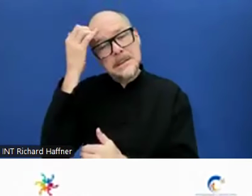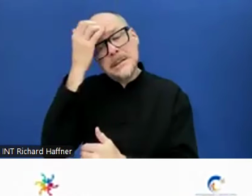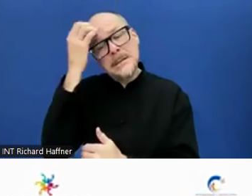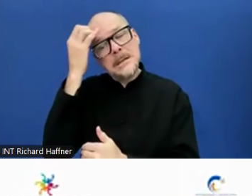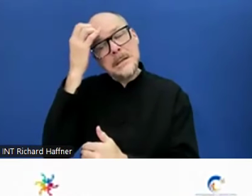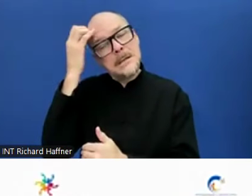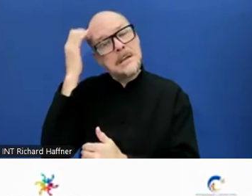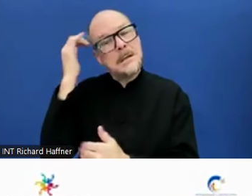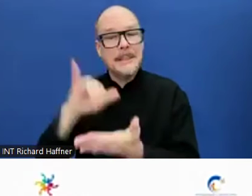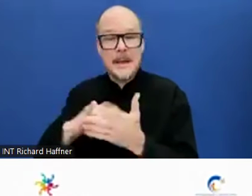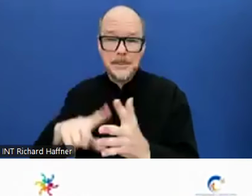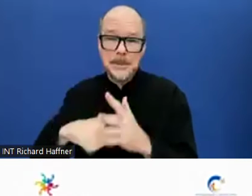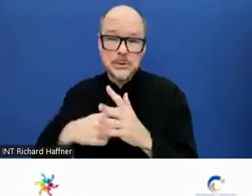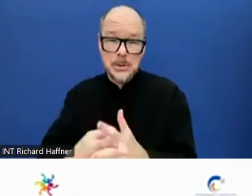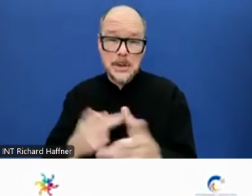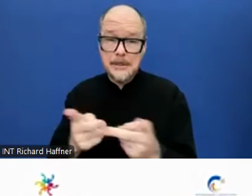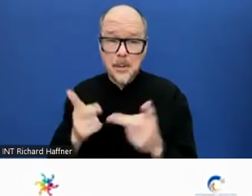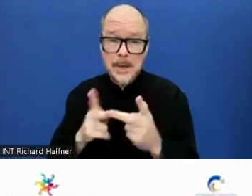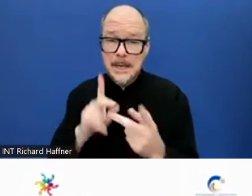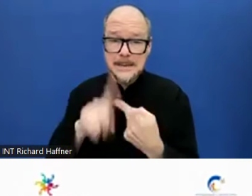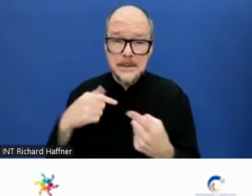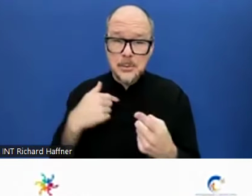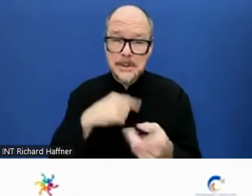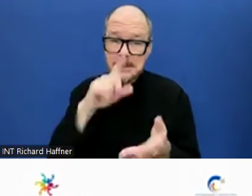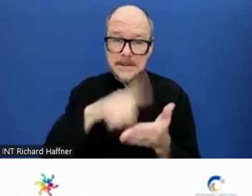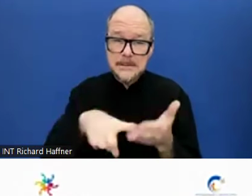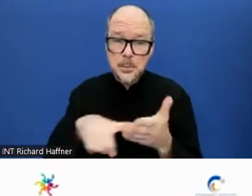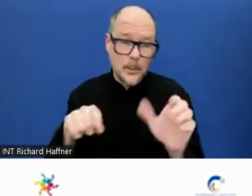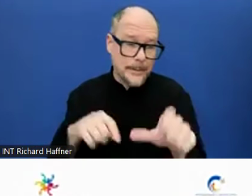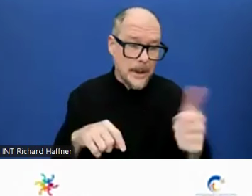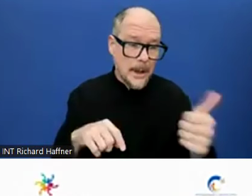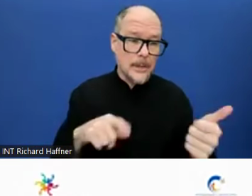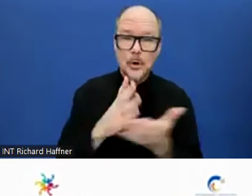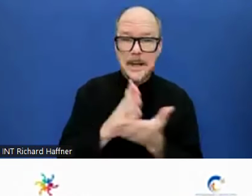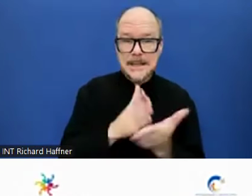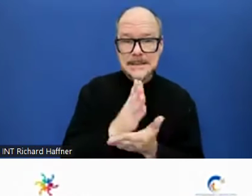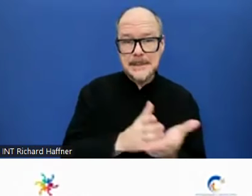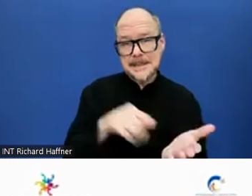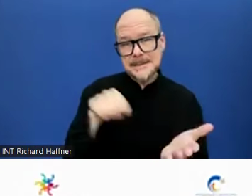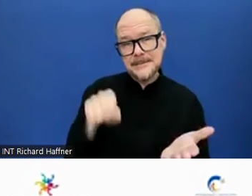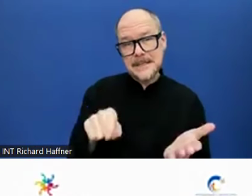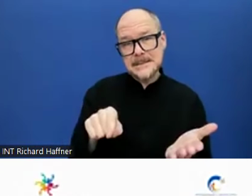a starting point until we explore the other aspects of this.